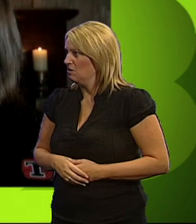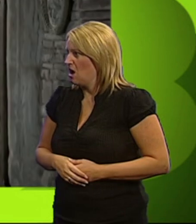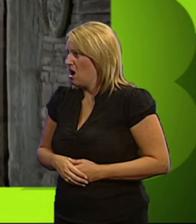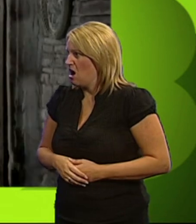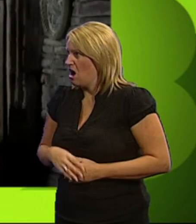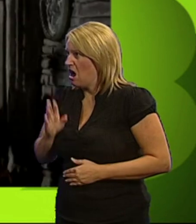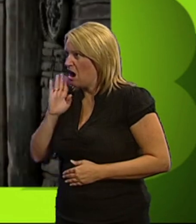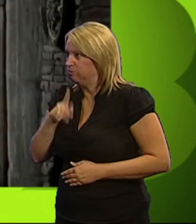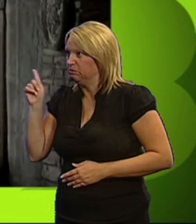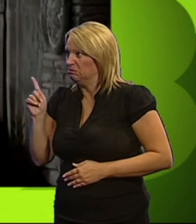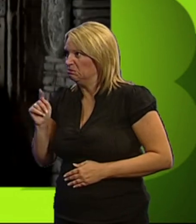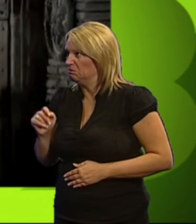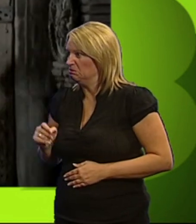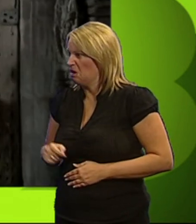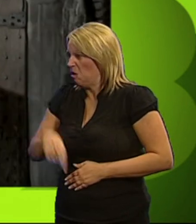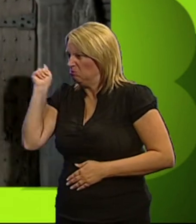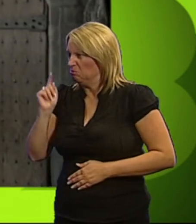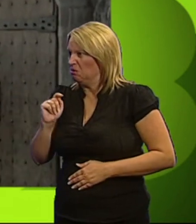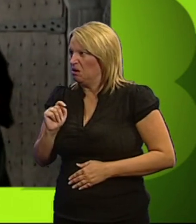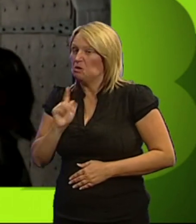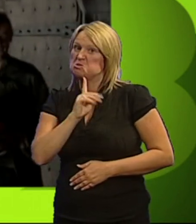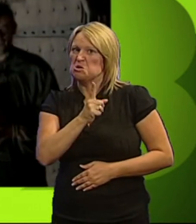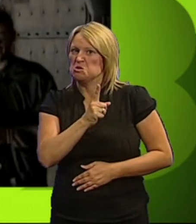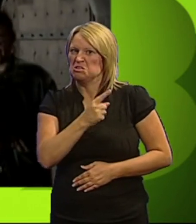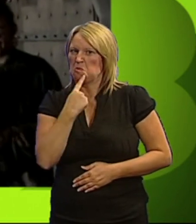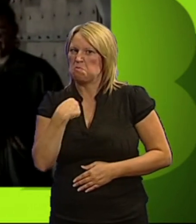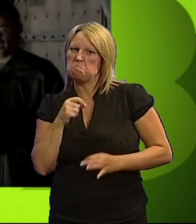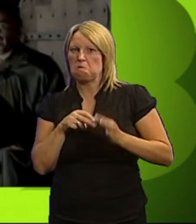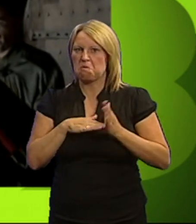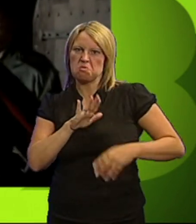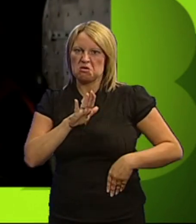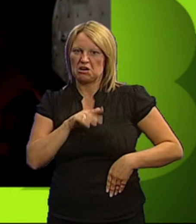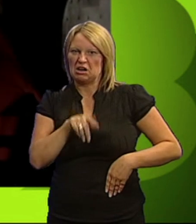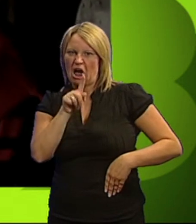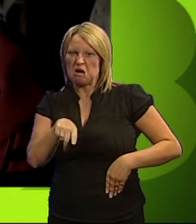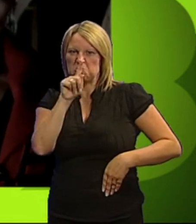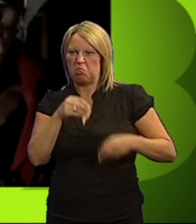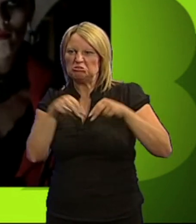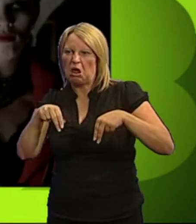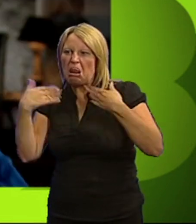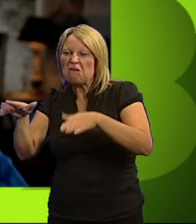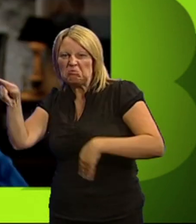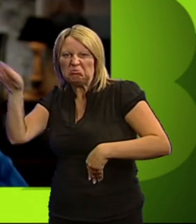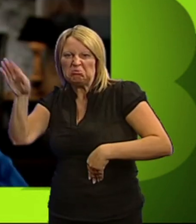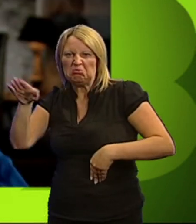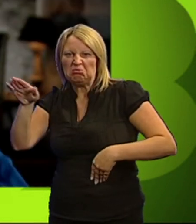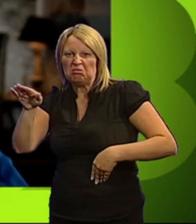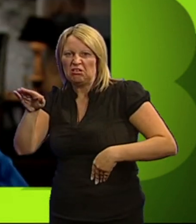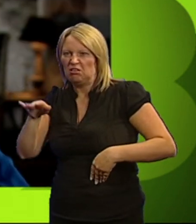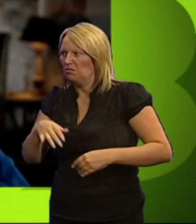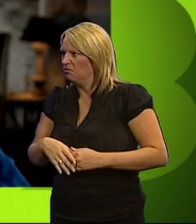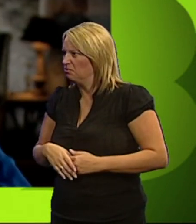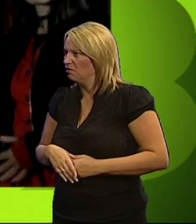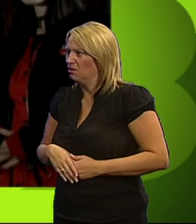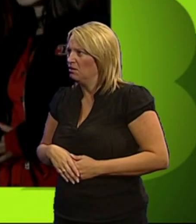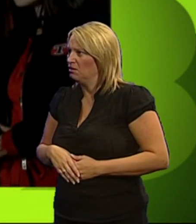Out! But Bun Buns. Don't call me Bun Buns. Now go on! Back to that manky dog you